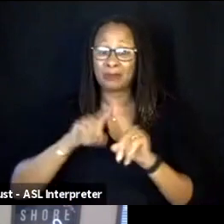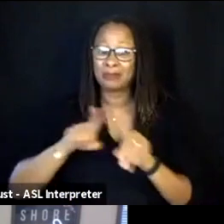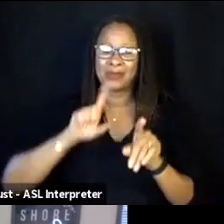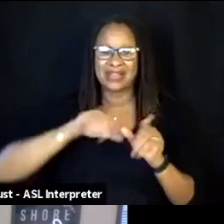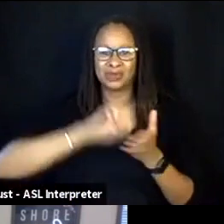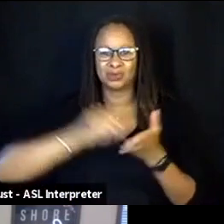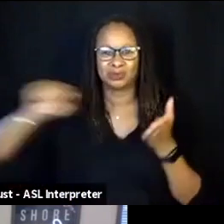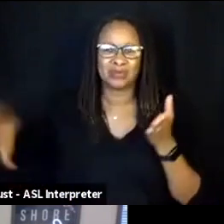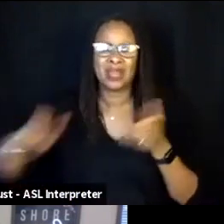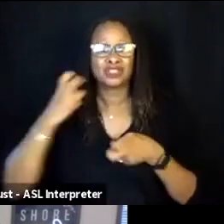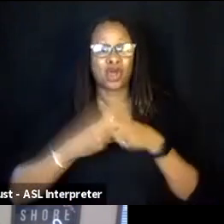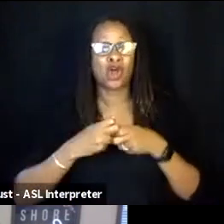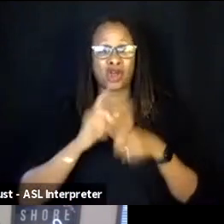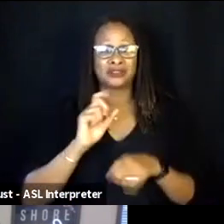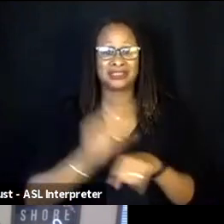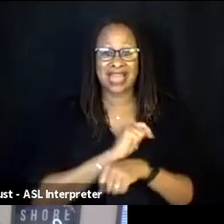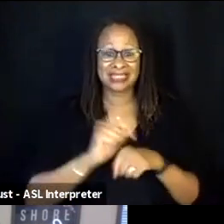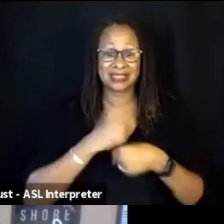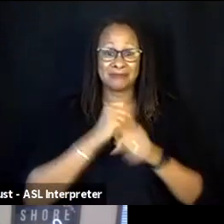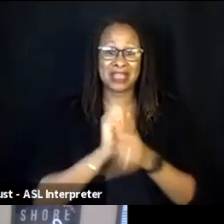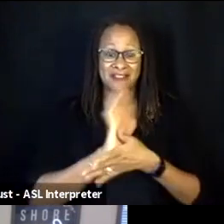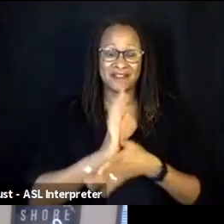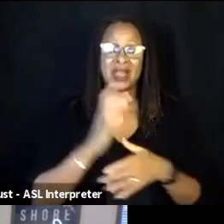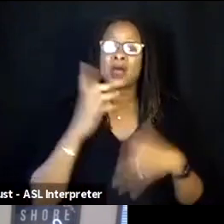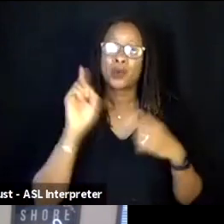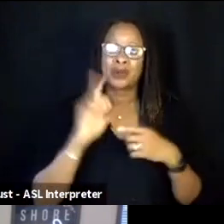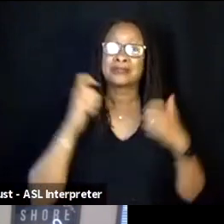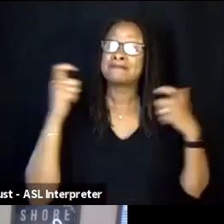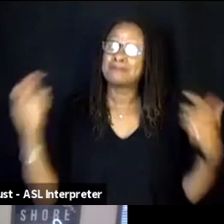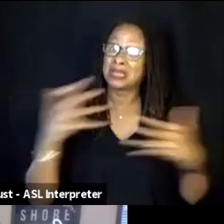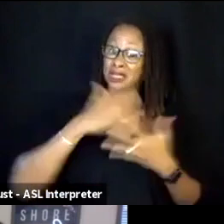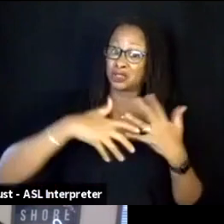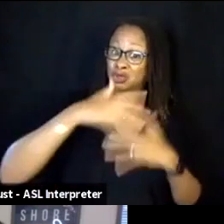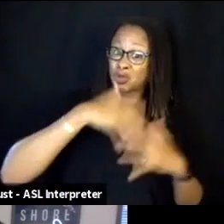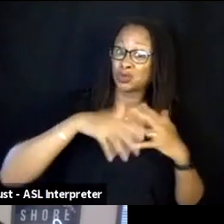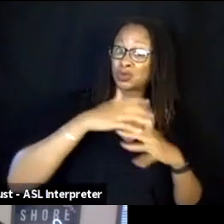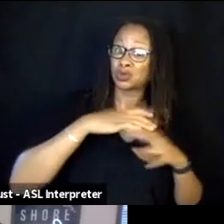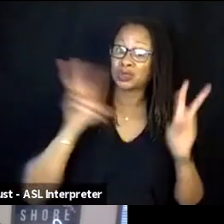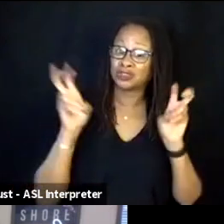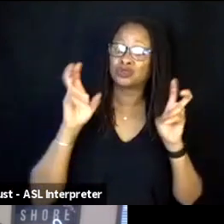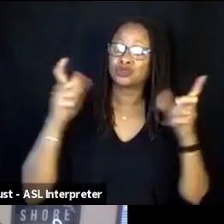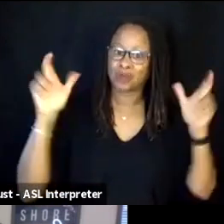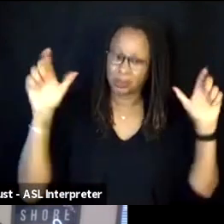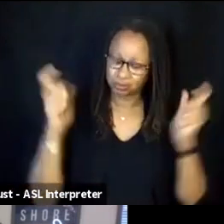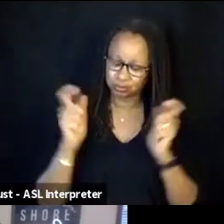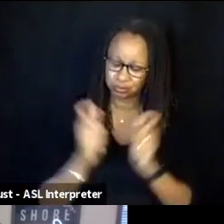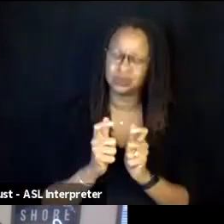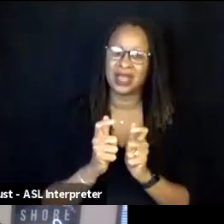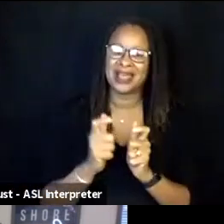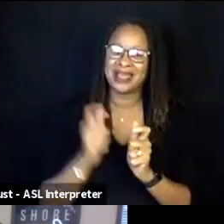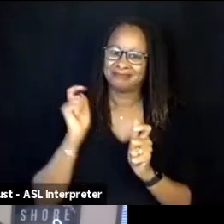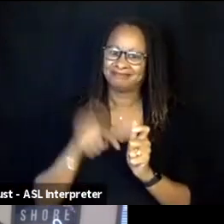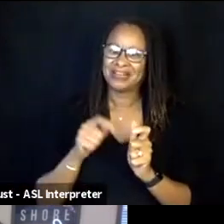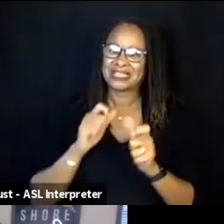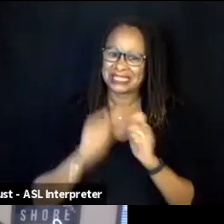hard task to make a film like this, where it's a massive social issue that you're trying to boil down into something that's still entertaining,